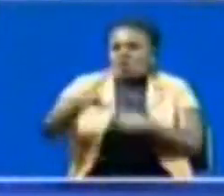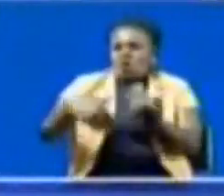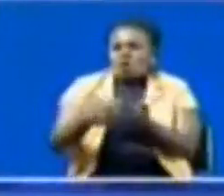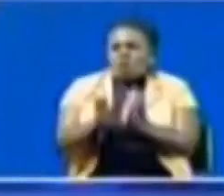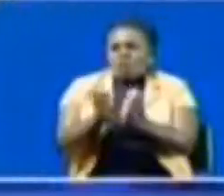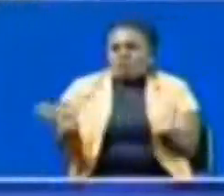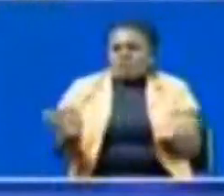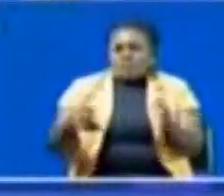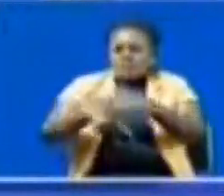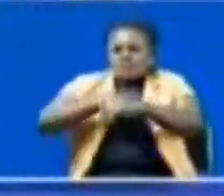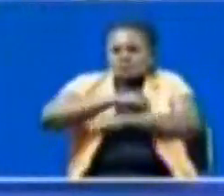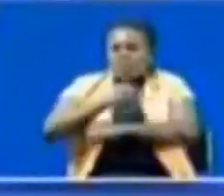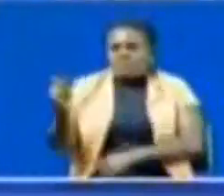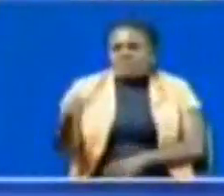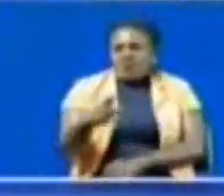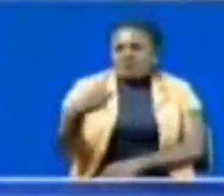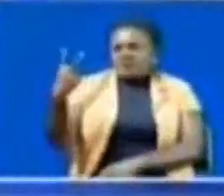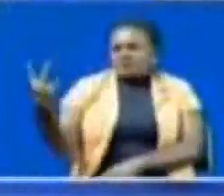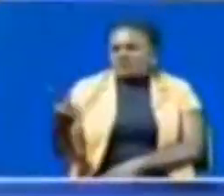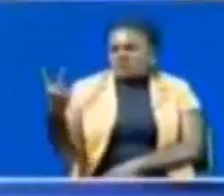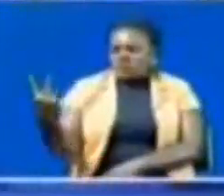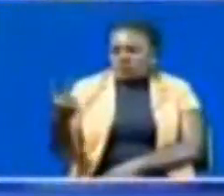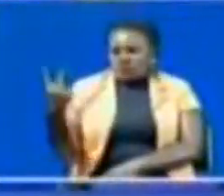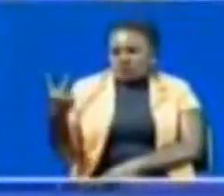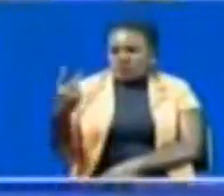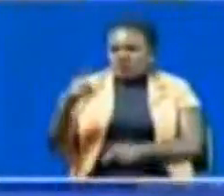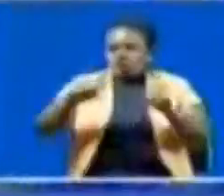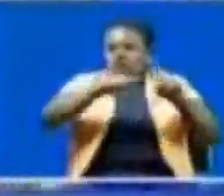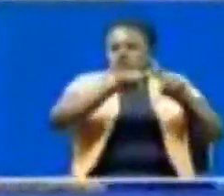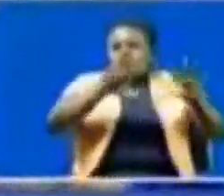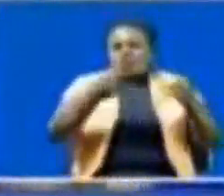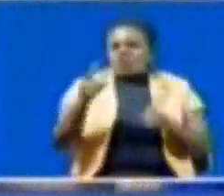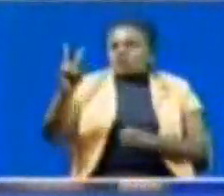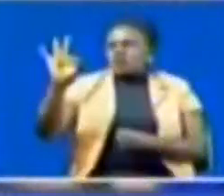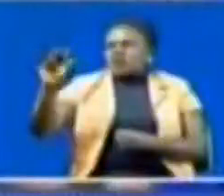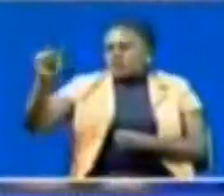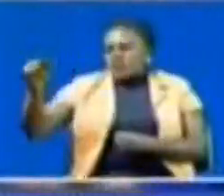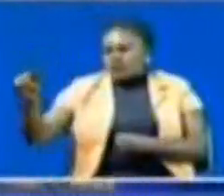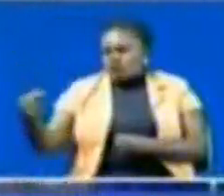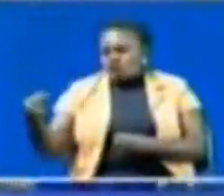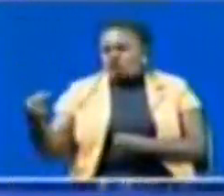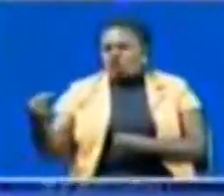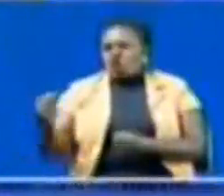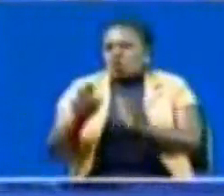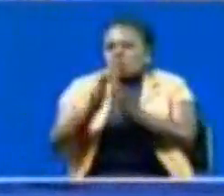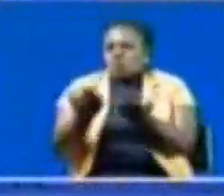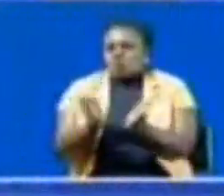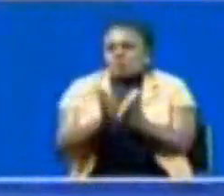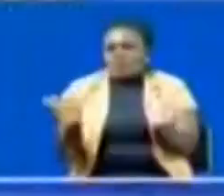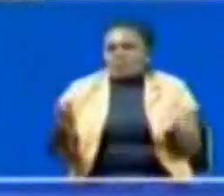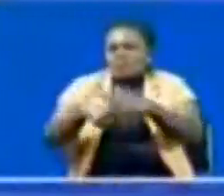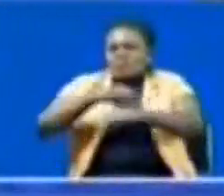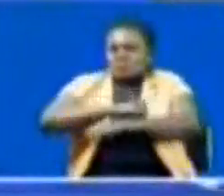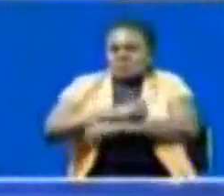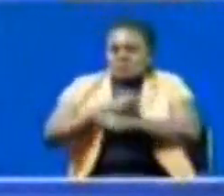the public primary schools by February. These will make a total of 23 million textbooks into public primary schools,